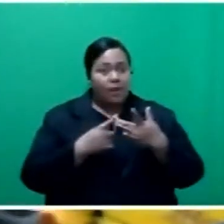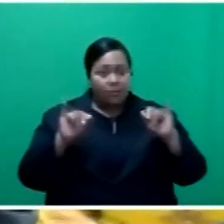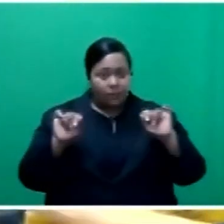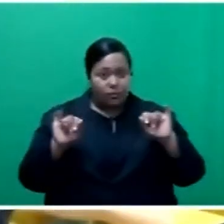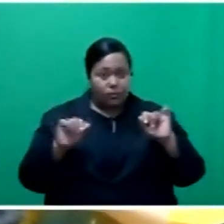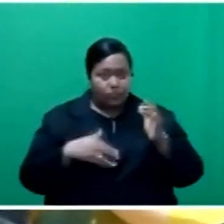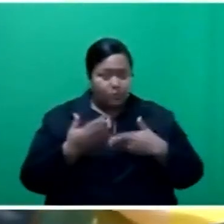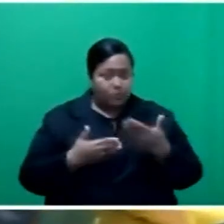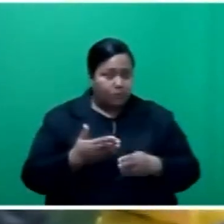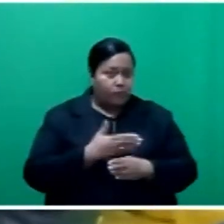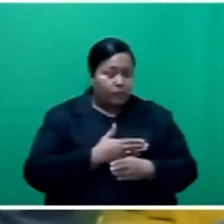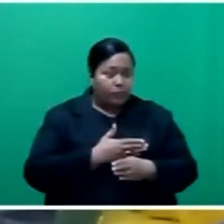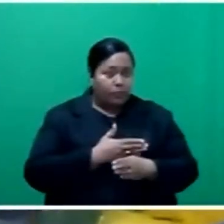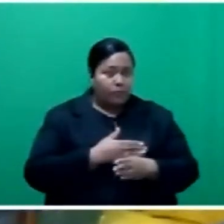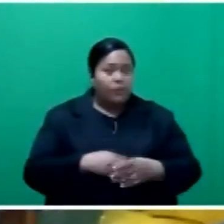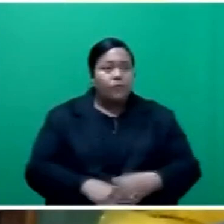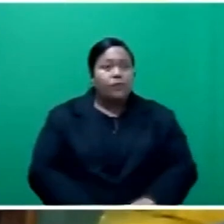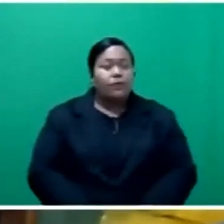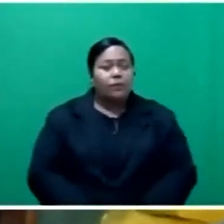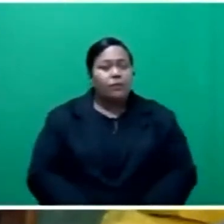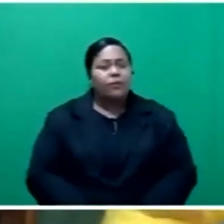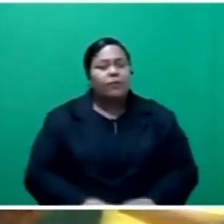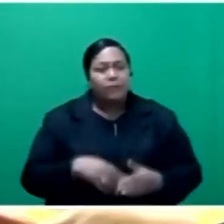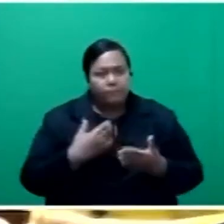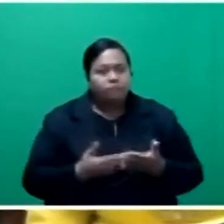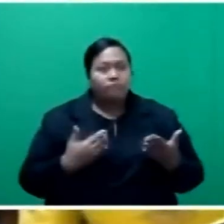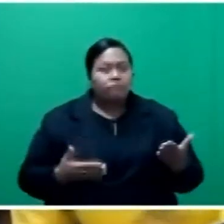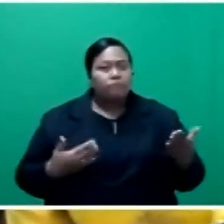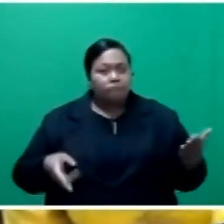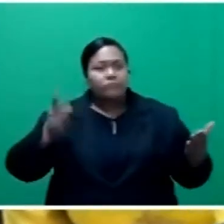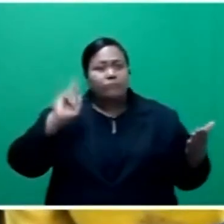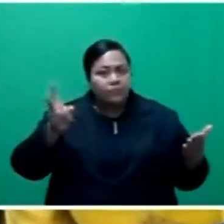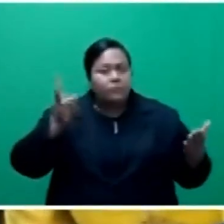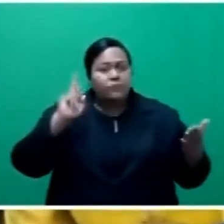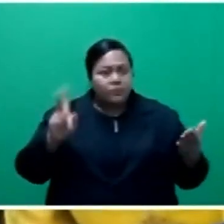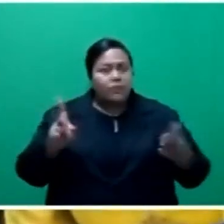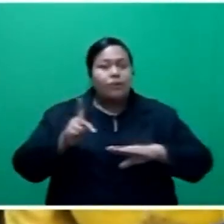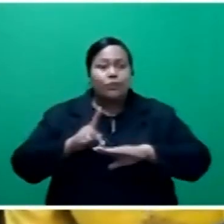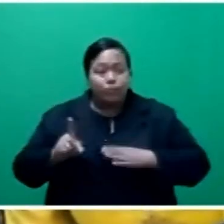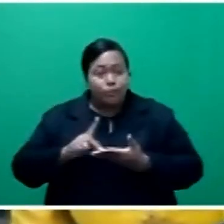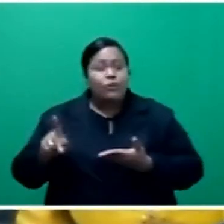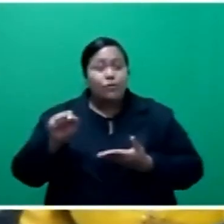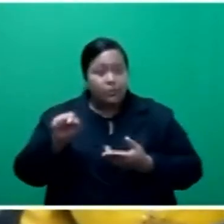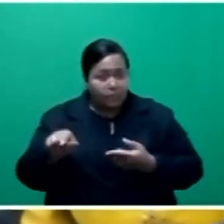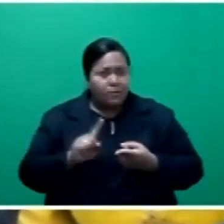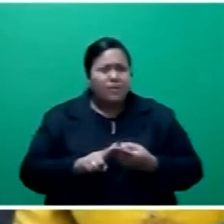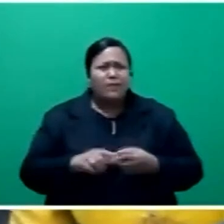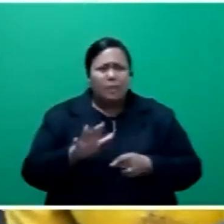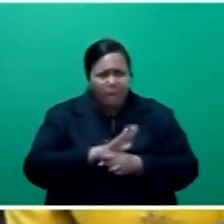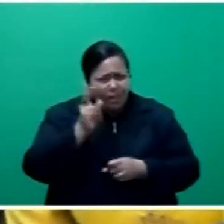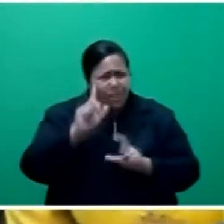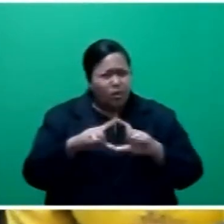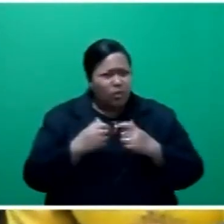about, the Office of the Auditor General's position, or the Auditor General's position, it should have just simply been renewed. I